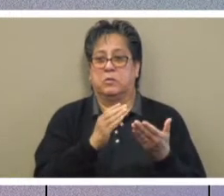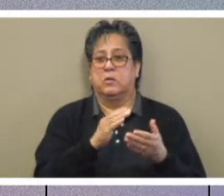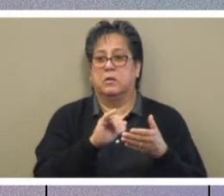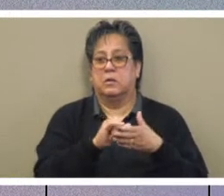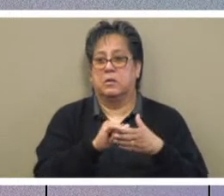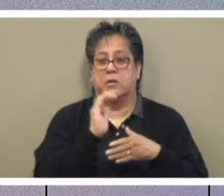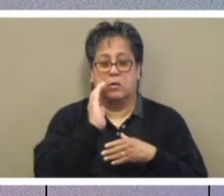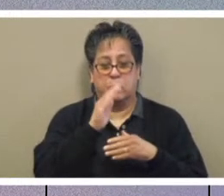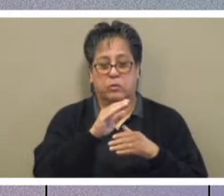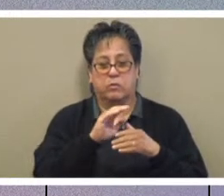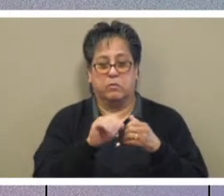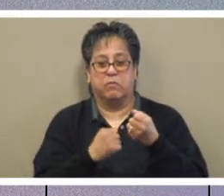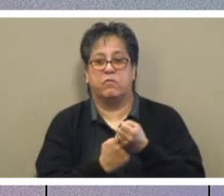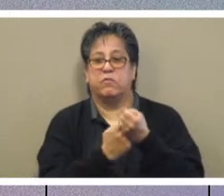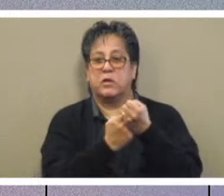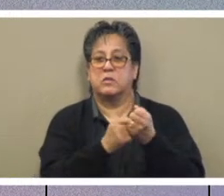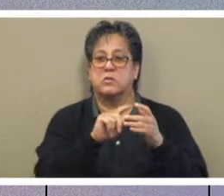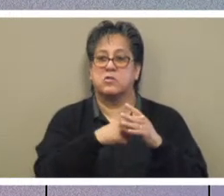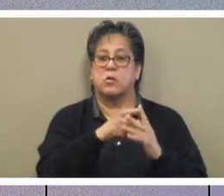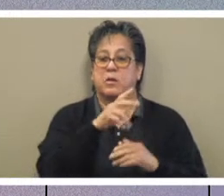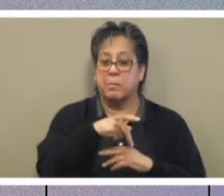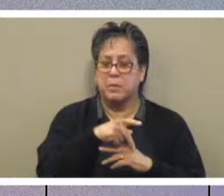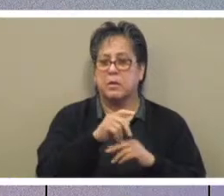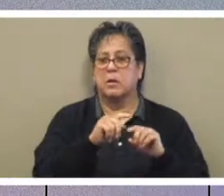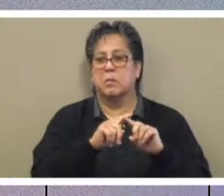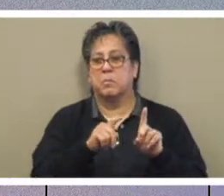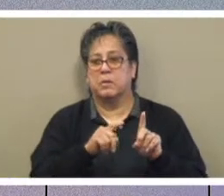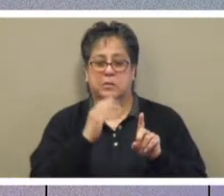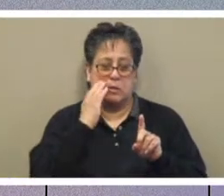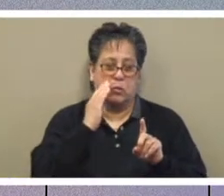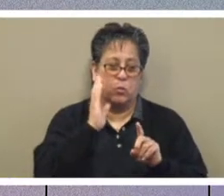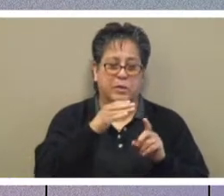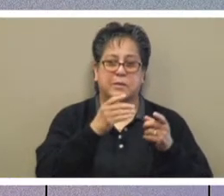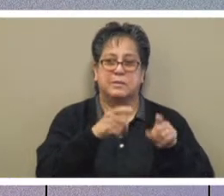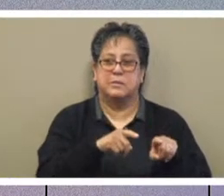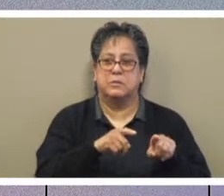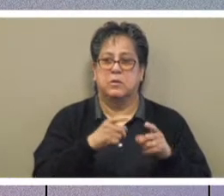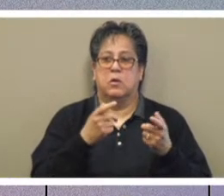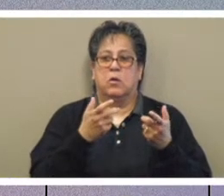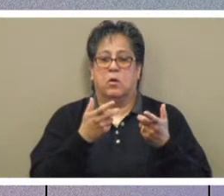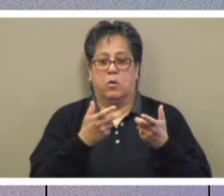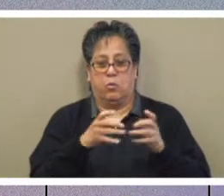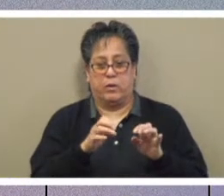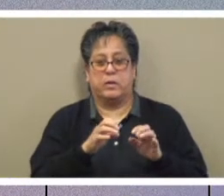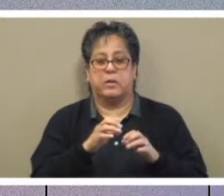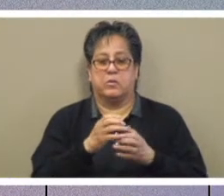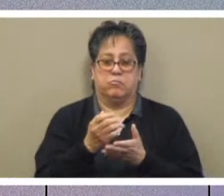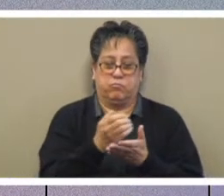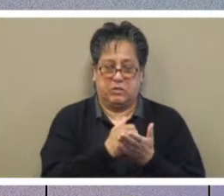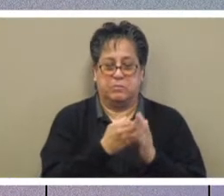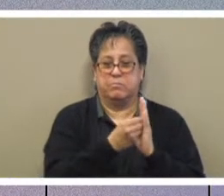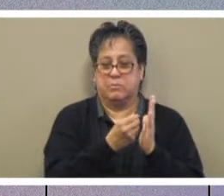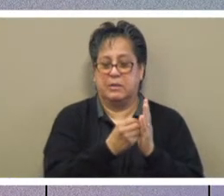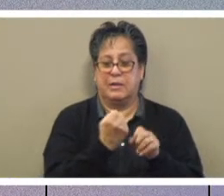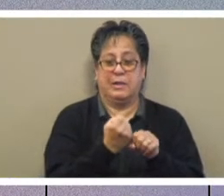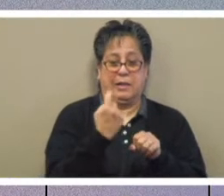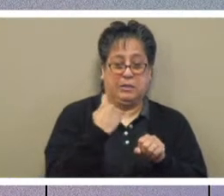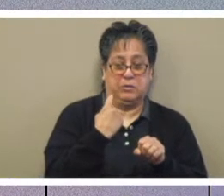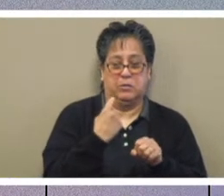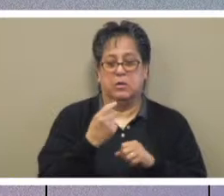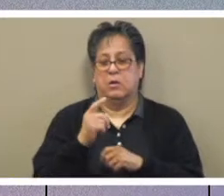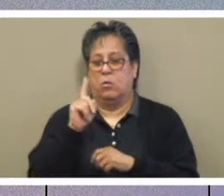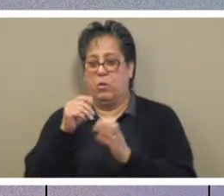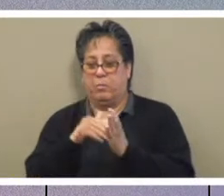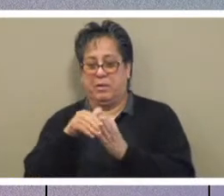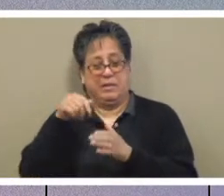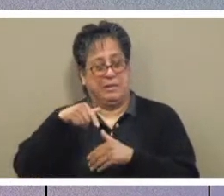actually fund startups, but they need to know that they exist. So we've already raised $250 last year because of the program, and we're looking to raise another million this